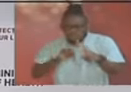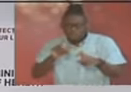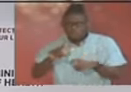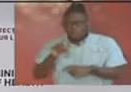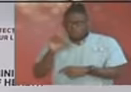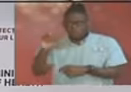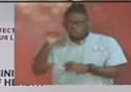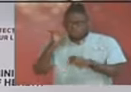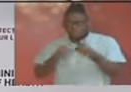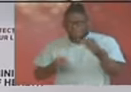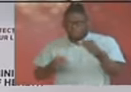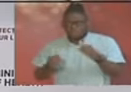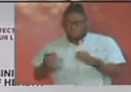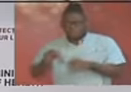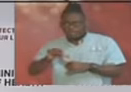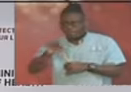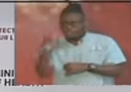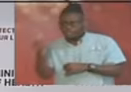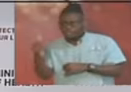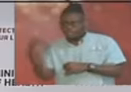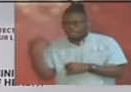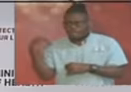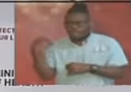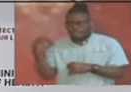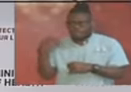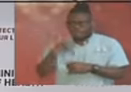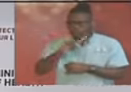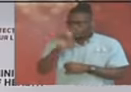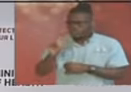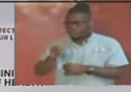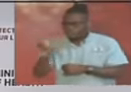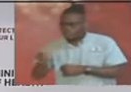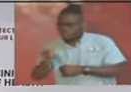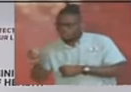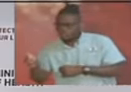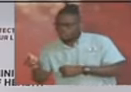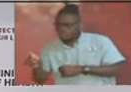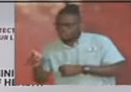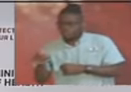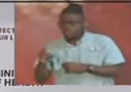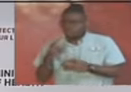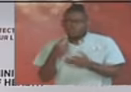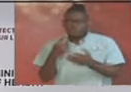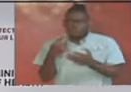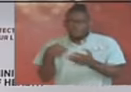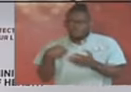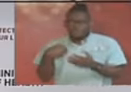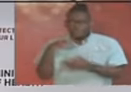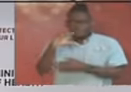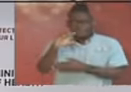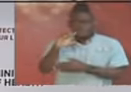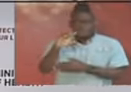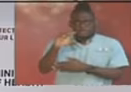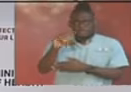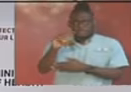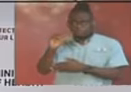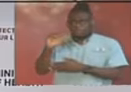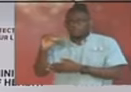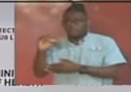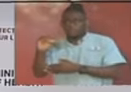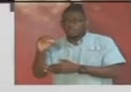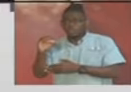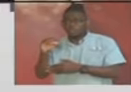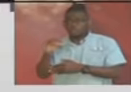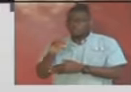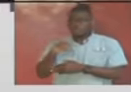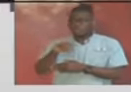any members of the media have any questions for our panelists. We have with us the CMO, we have Dr. Hines and Dr. Lisa